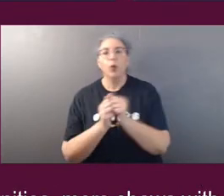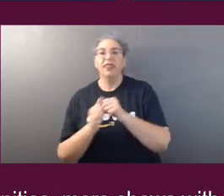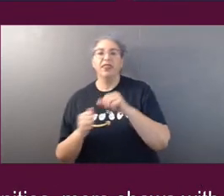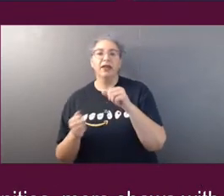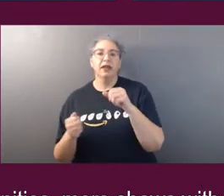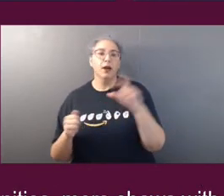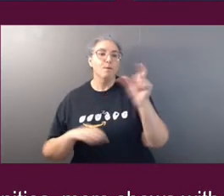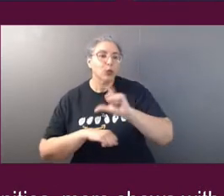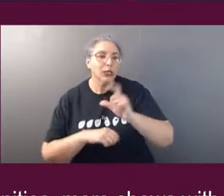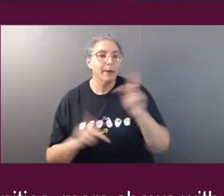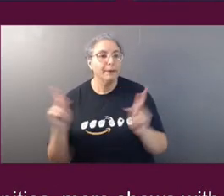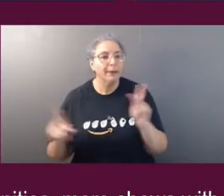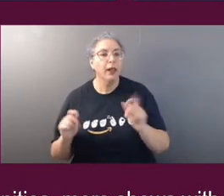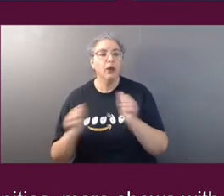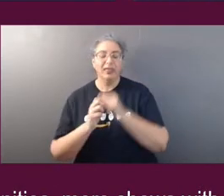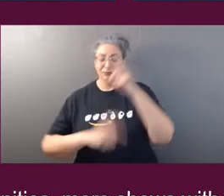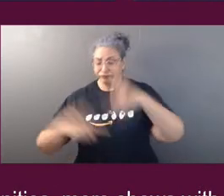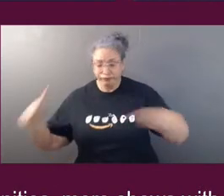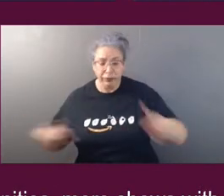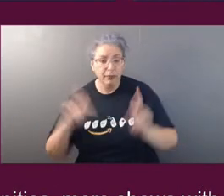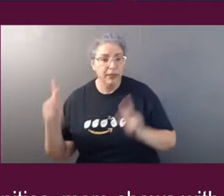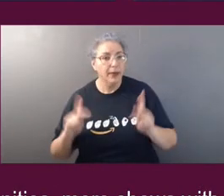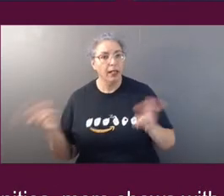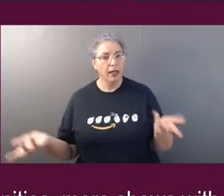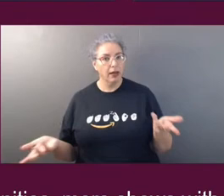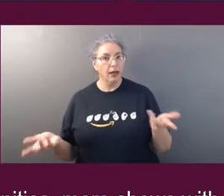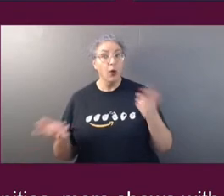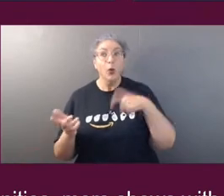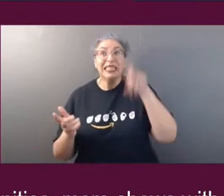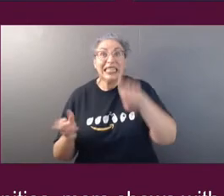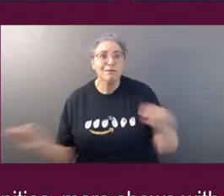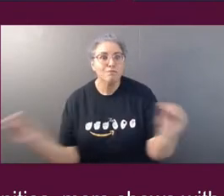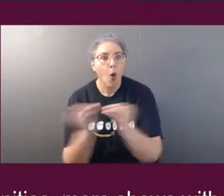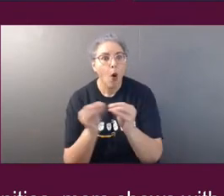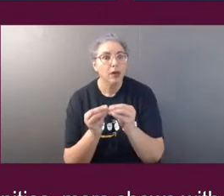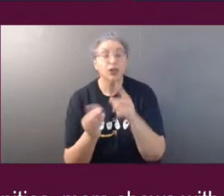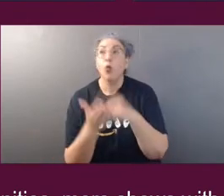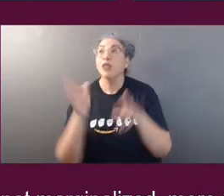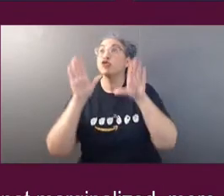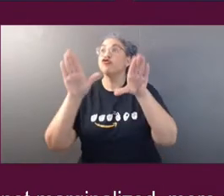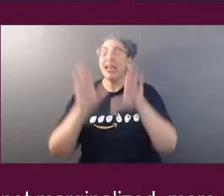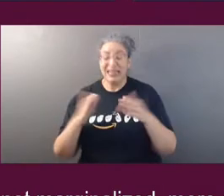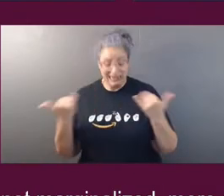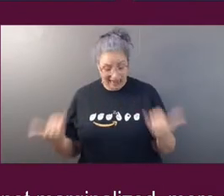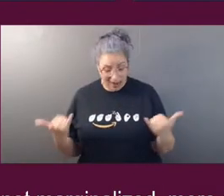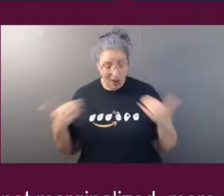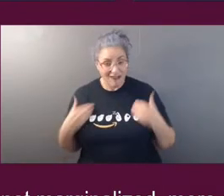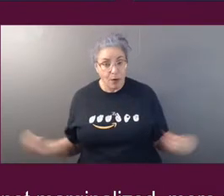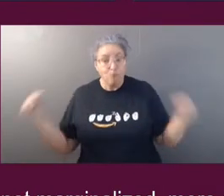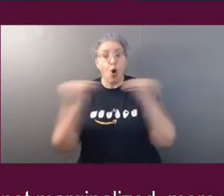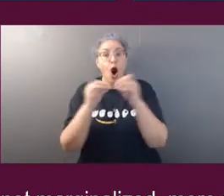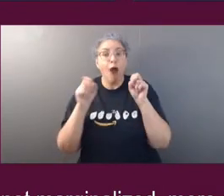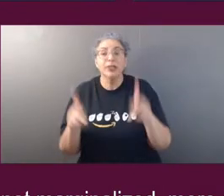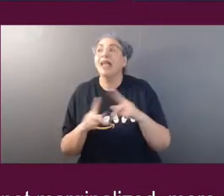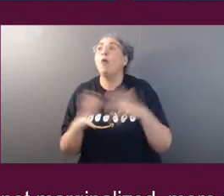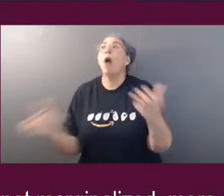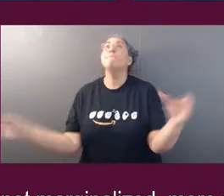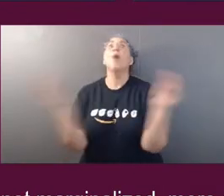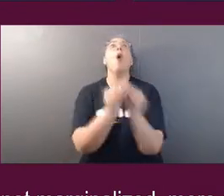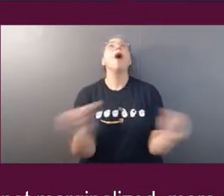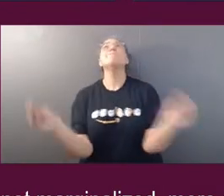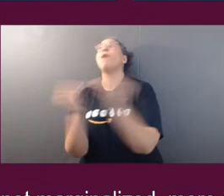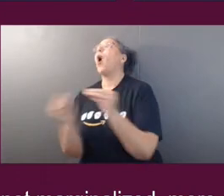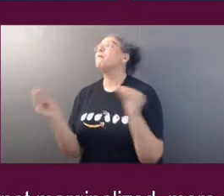Like, we need more. And what's great is now there's all these places. So what I want that to mean is that there's going to be